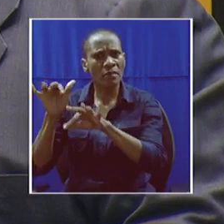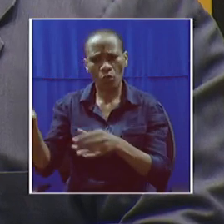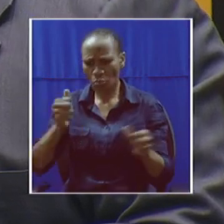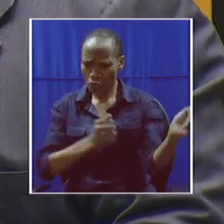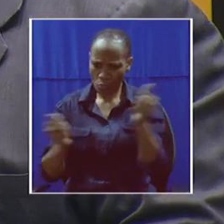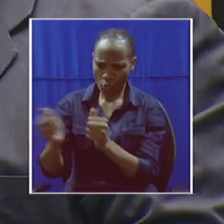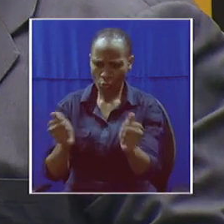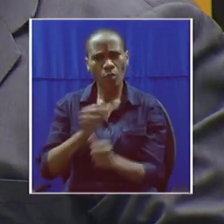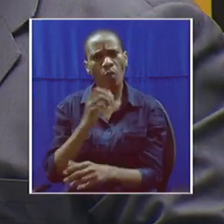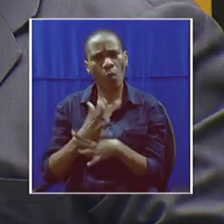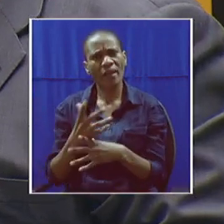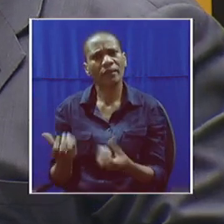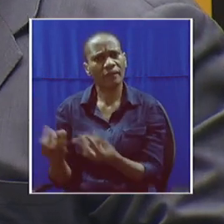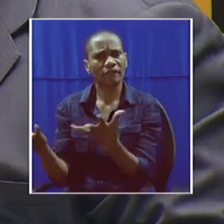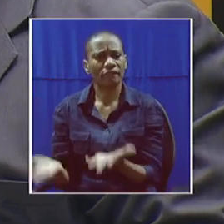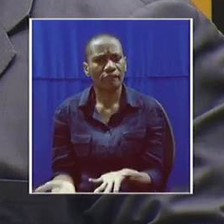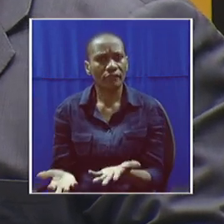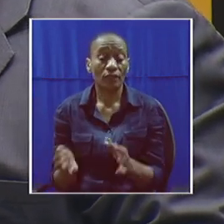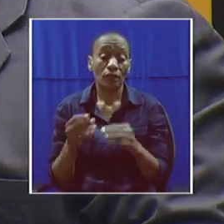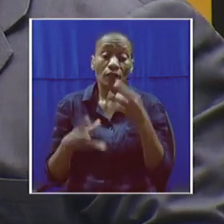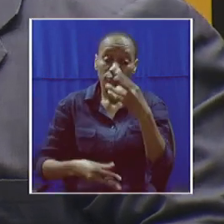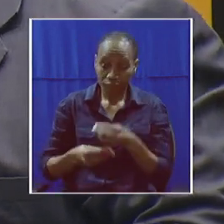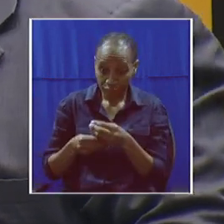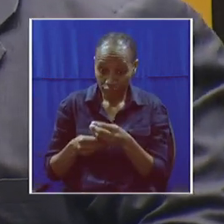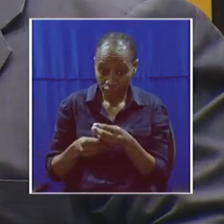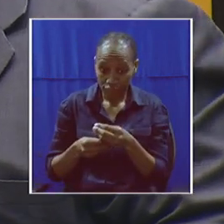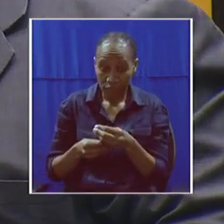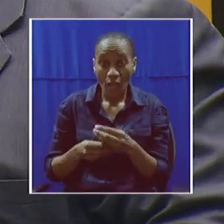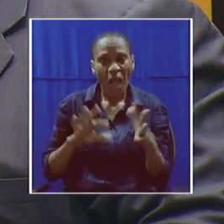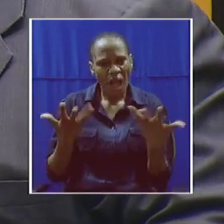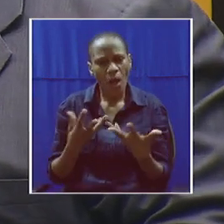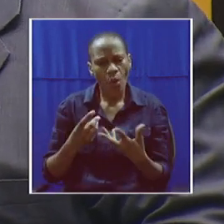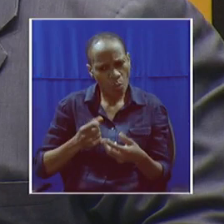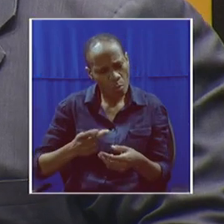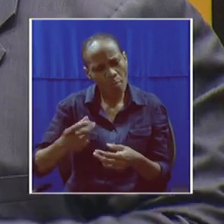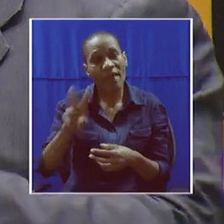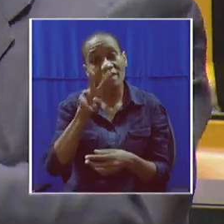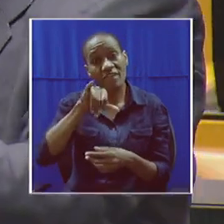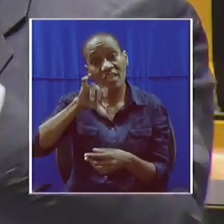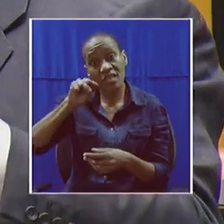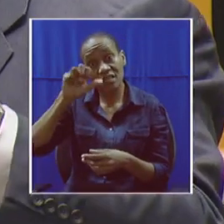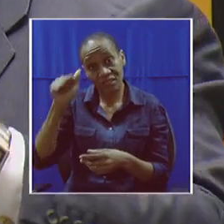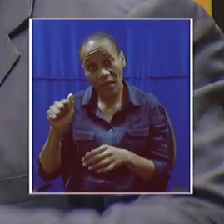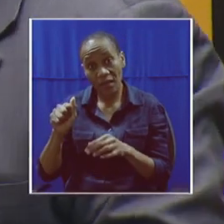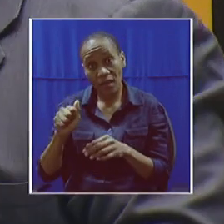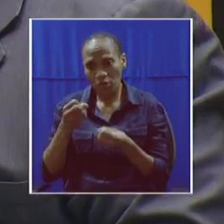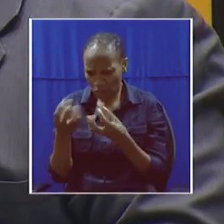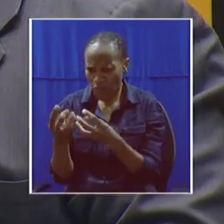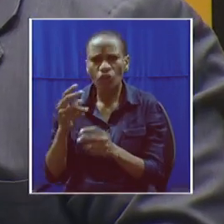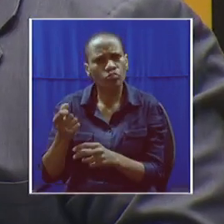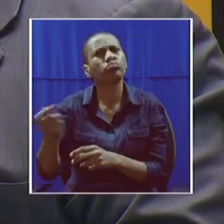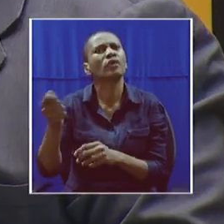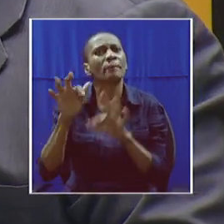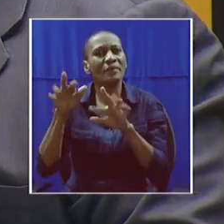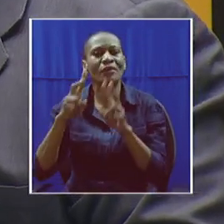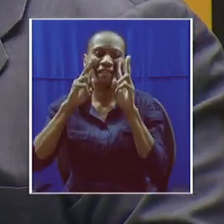Endeavor and the uh speed with which we issue visas to tourists uh